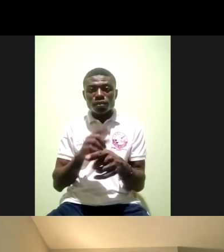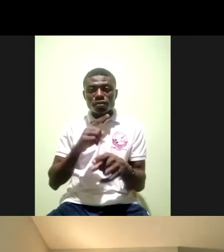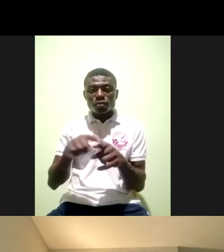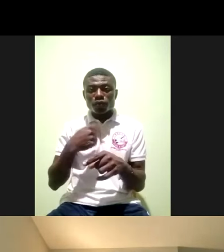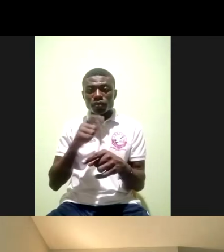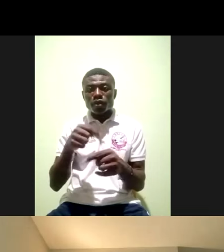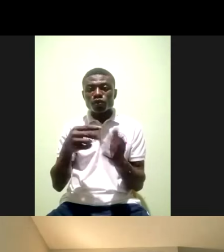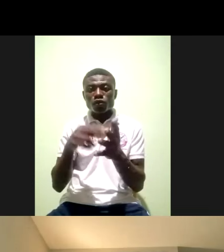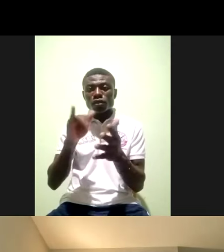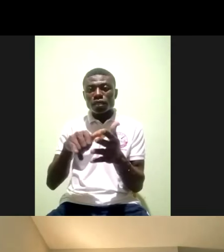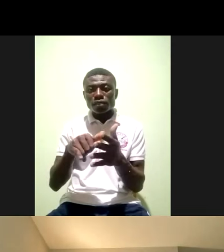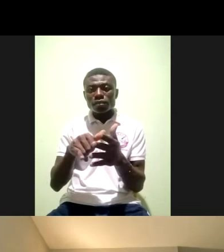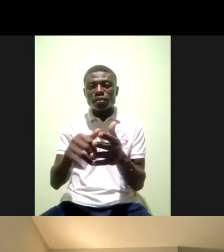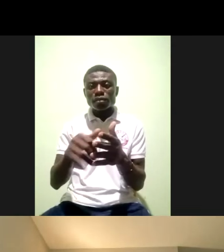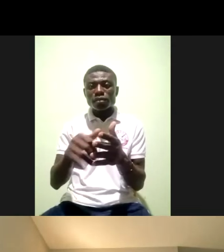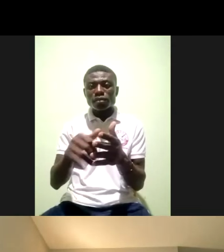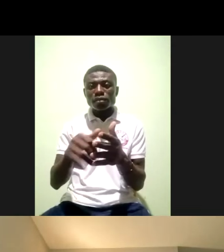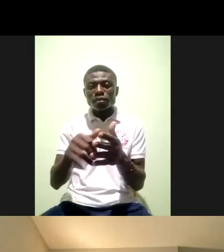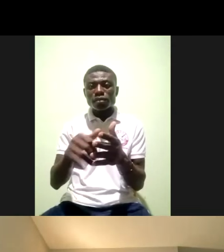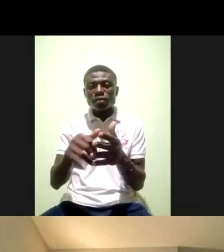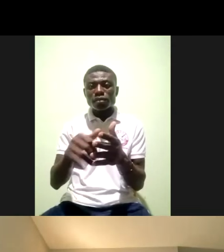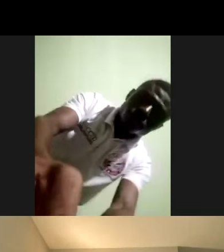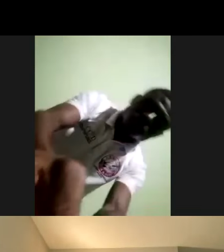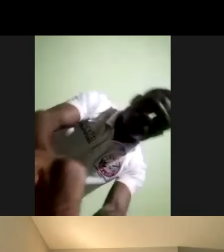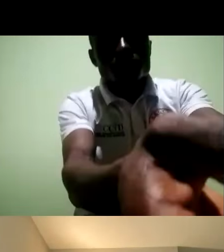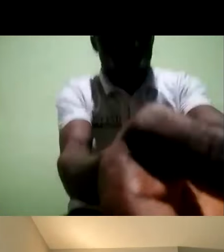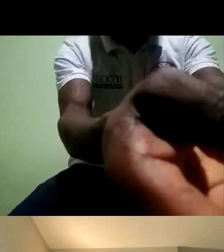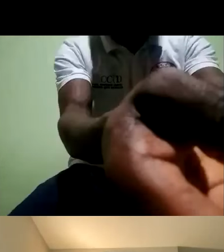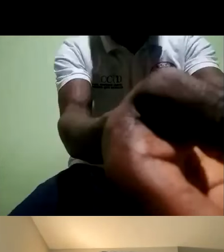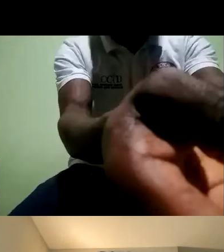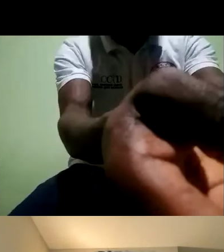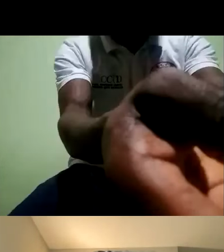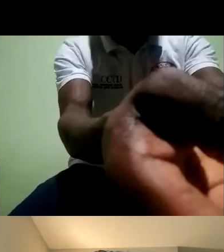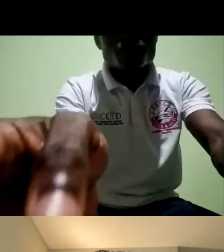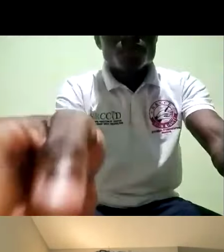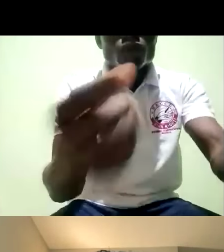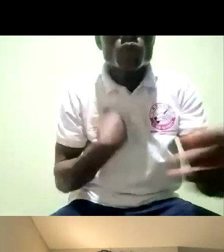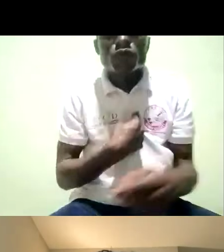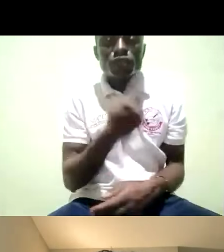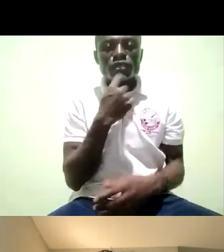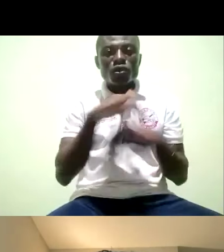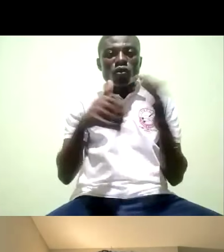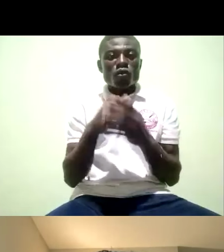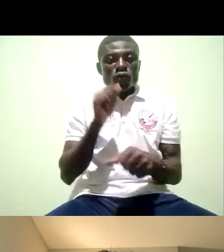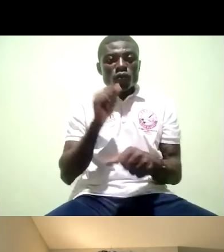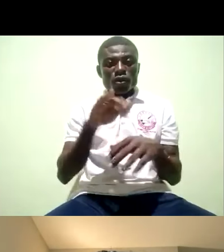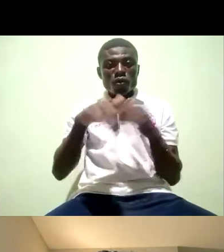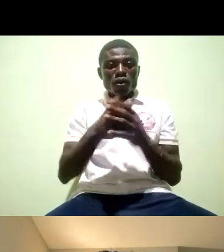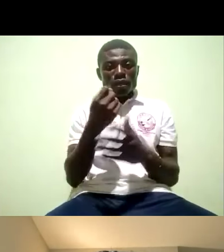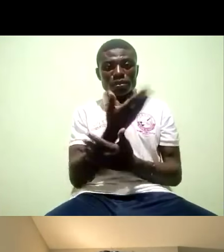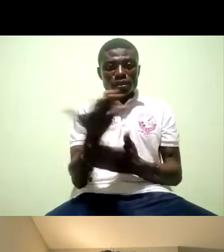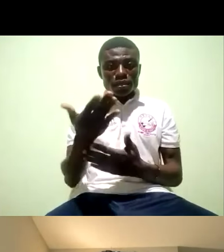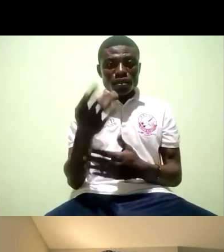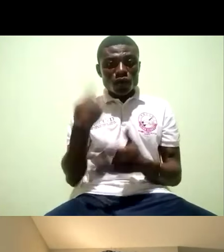that they actually affect both genders at the same rate. Girls may be flying under the radar there. So what